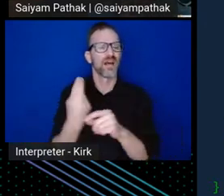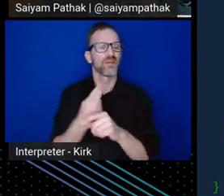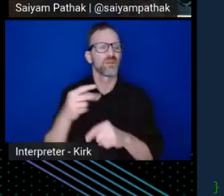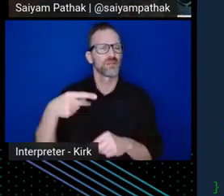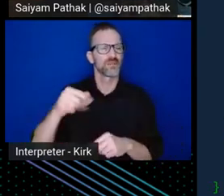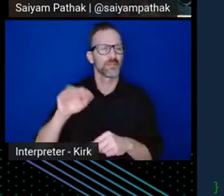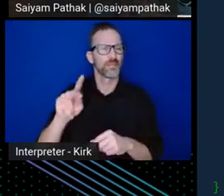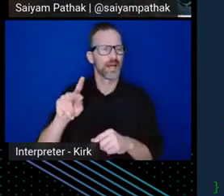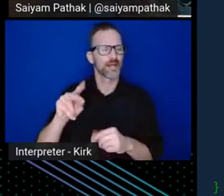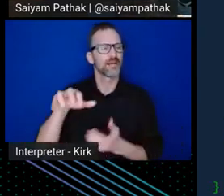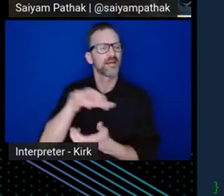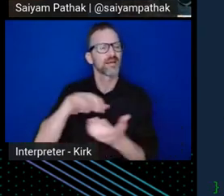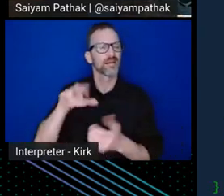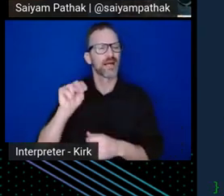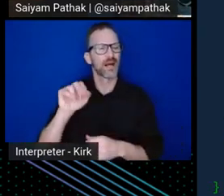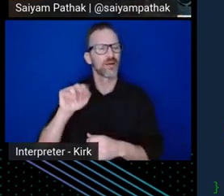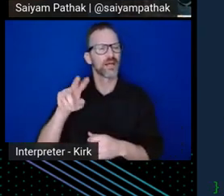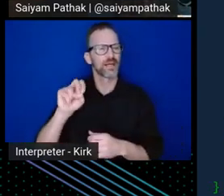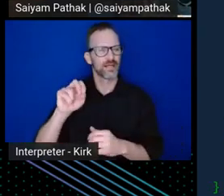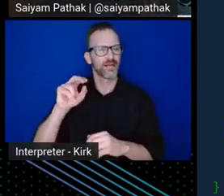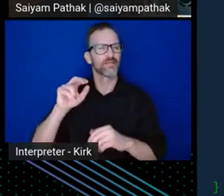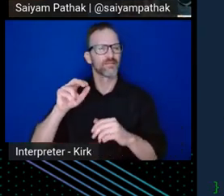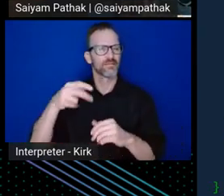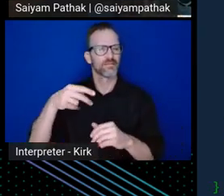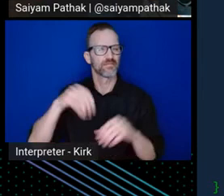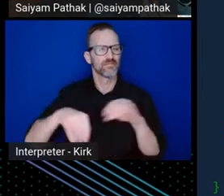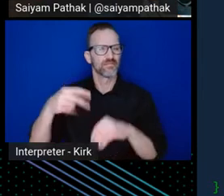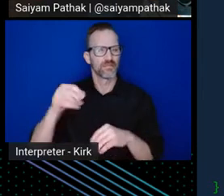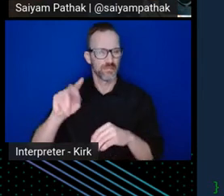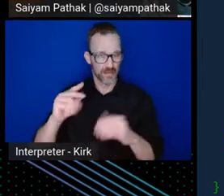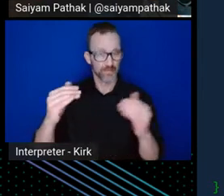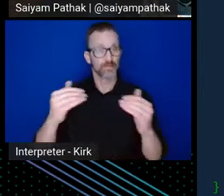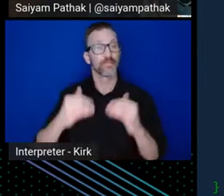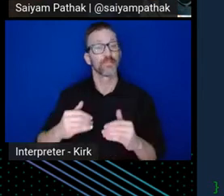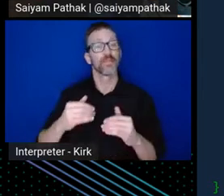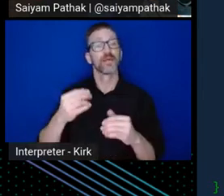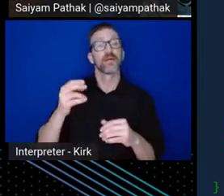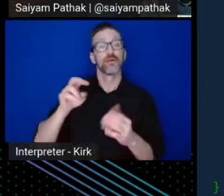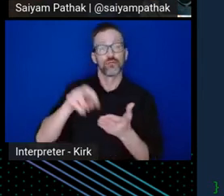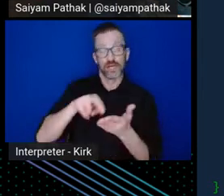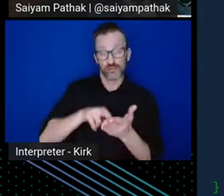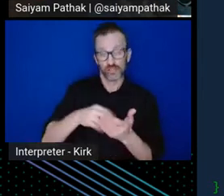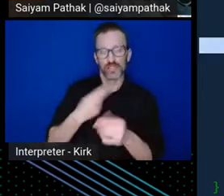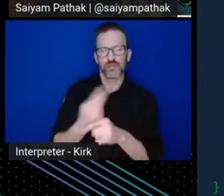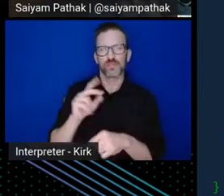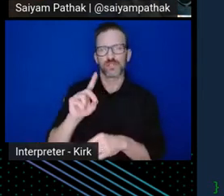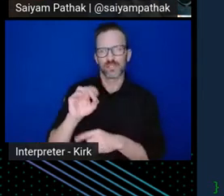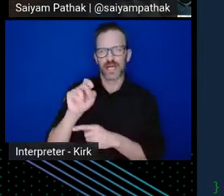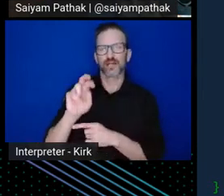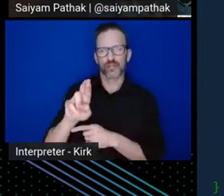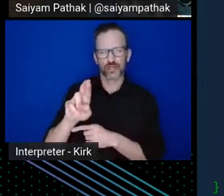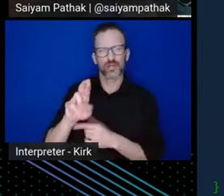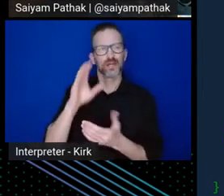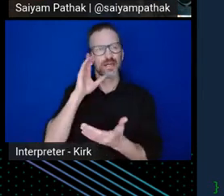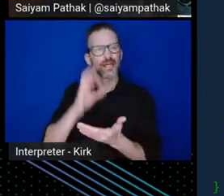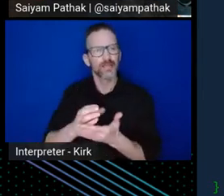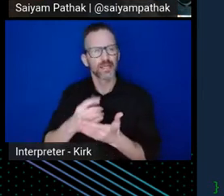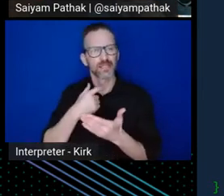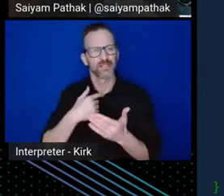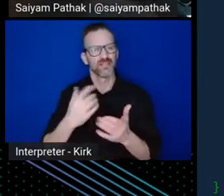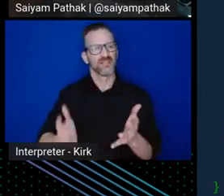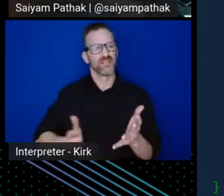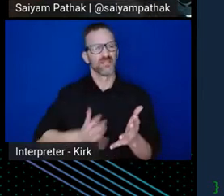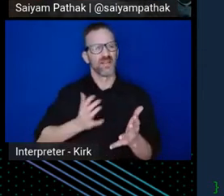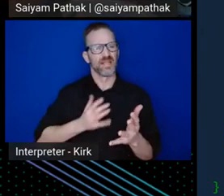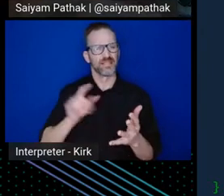you, like cloud native build packs. In the registry, I'm using Docker, and this is the image. and I have given some fancy tag over here so that it